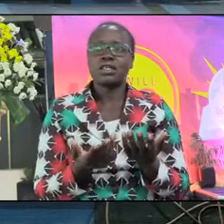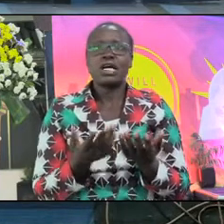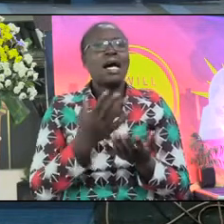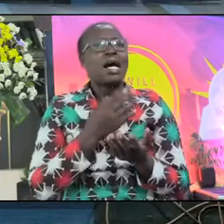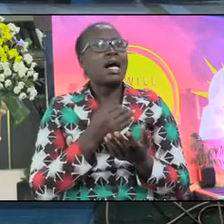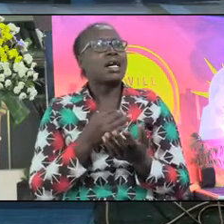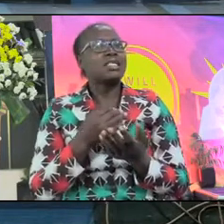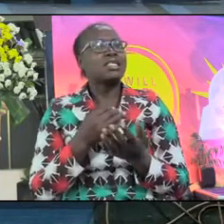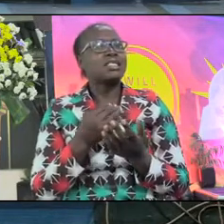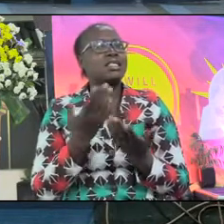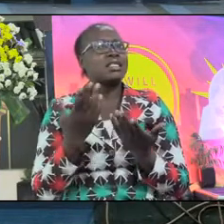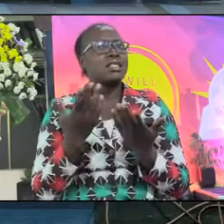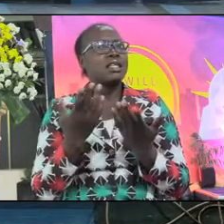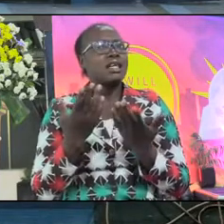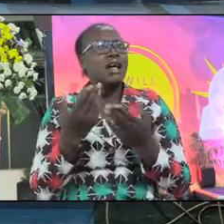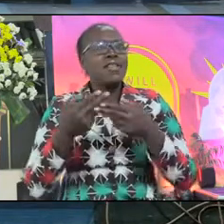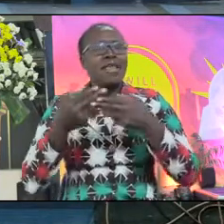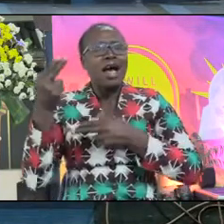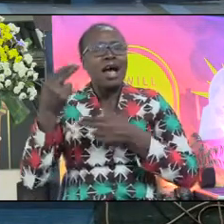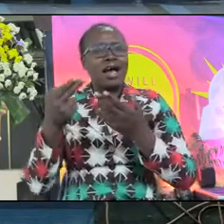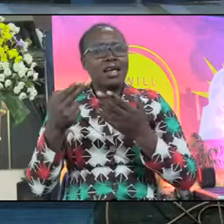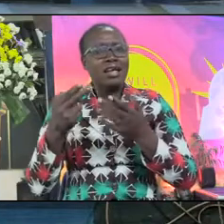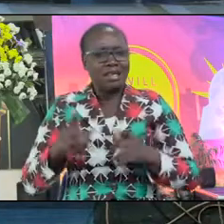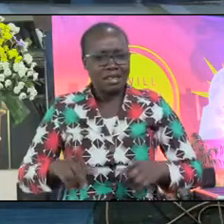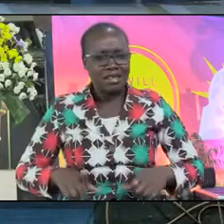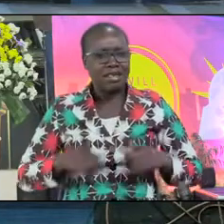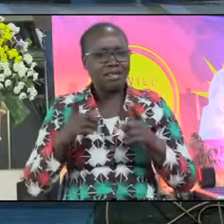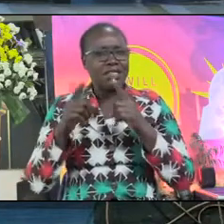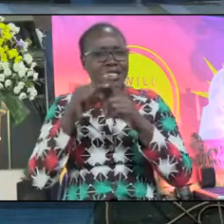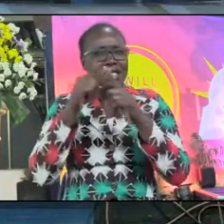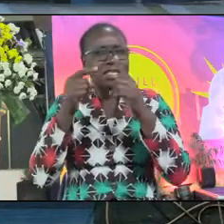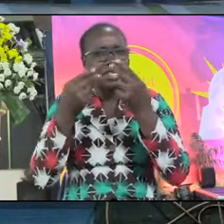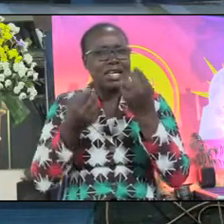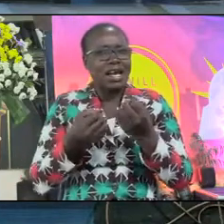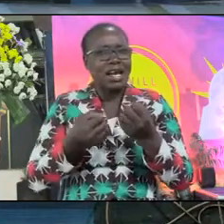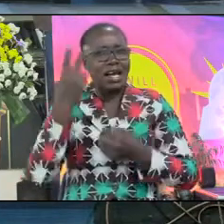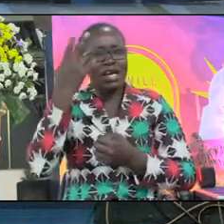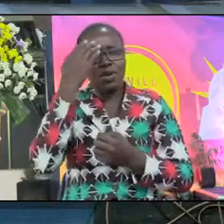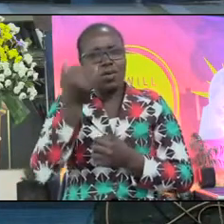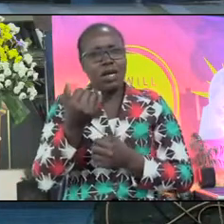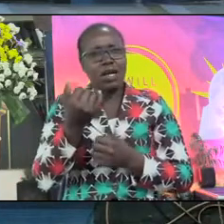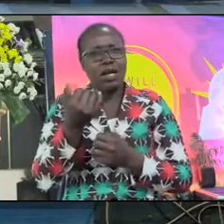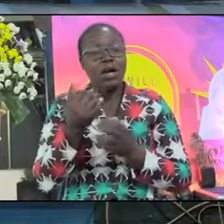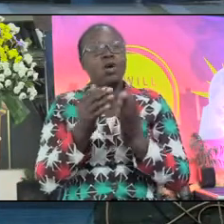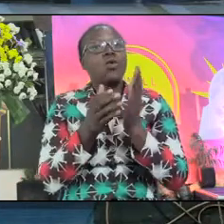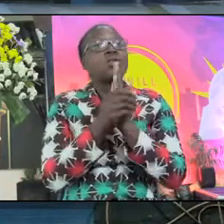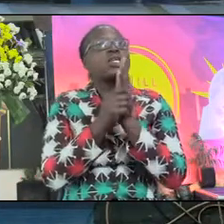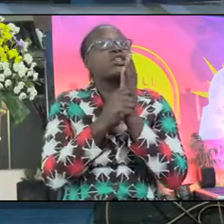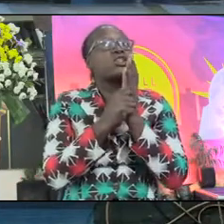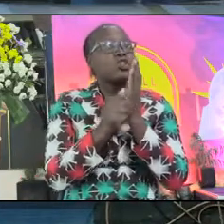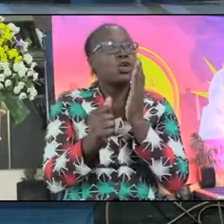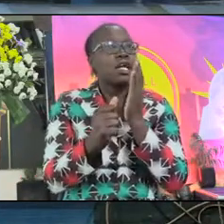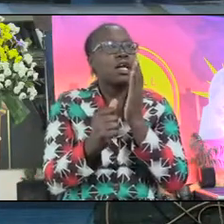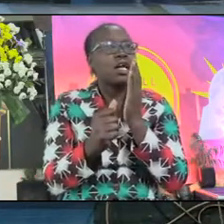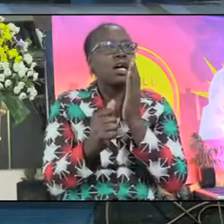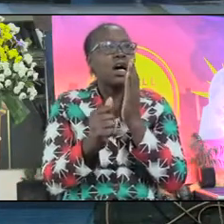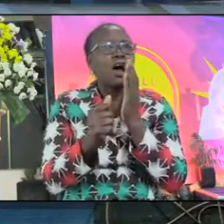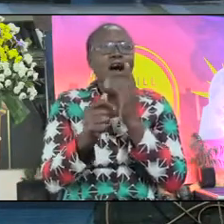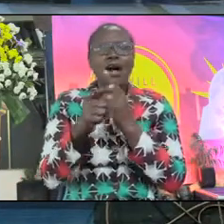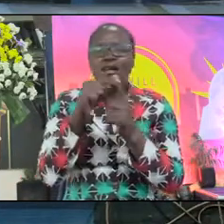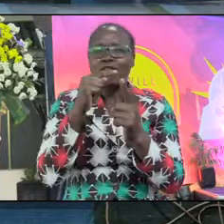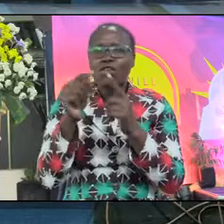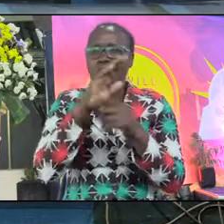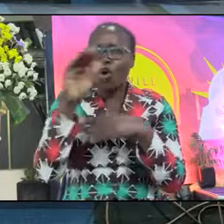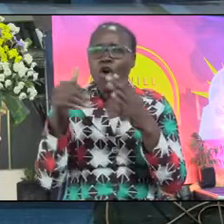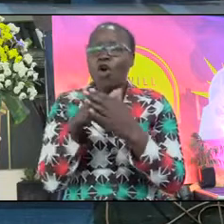And do you realize the high cost of living right now? with the dollar killing all the